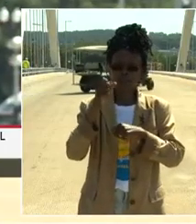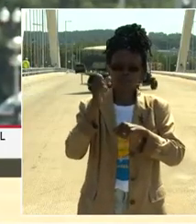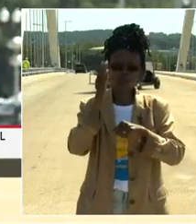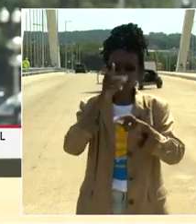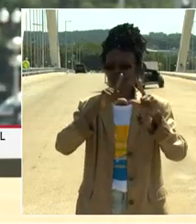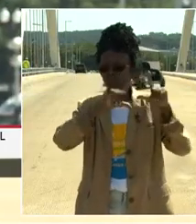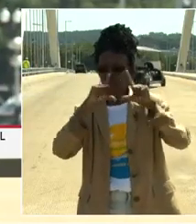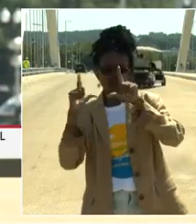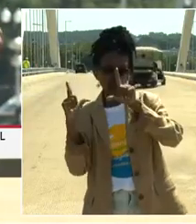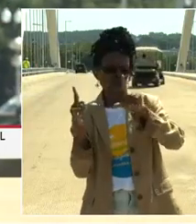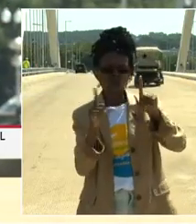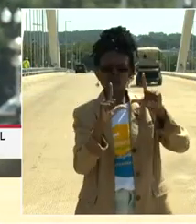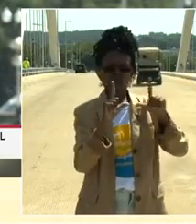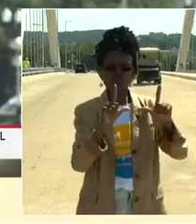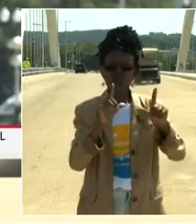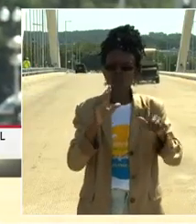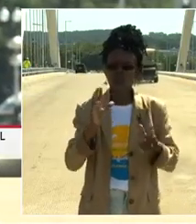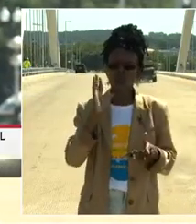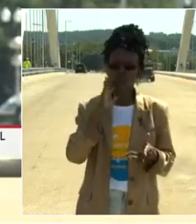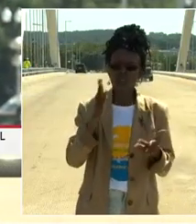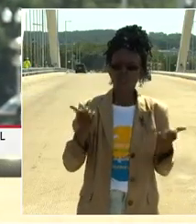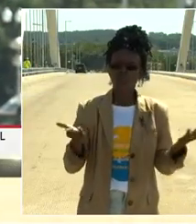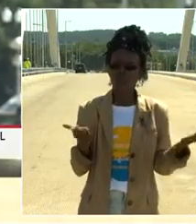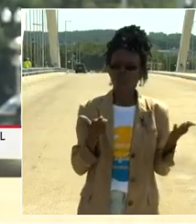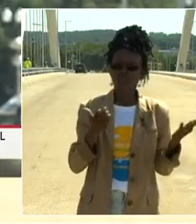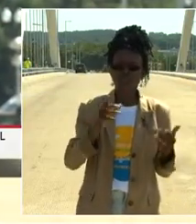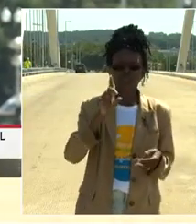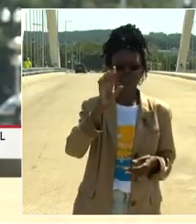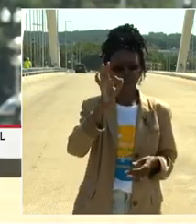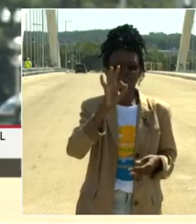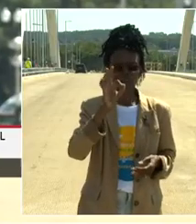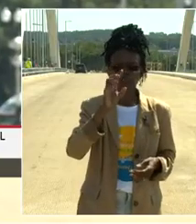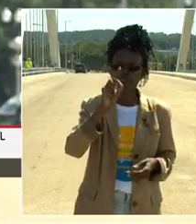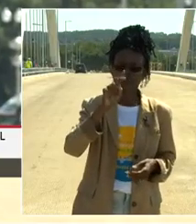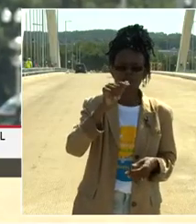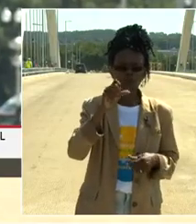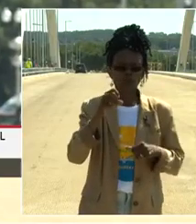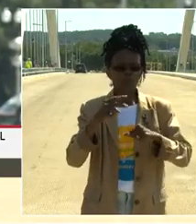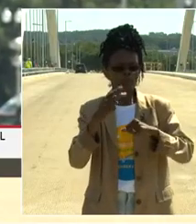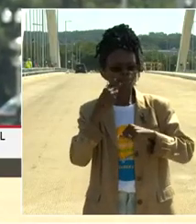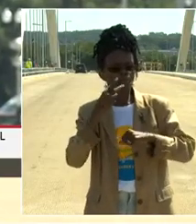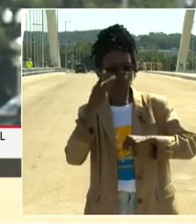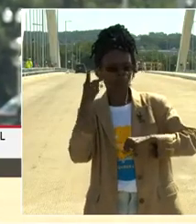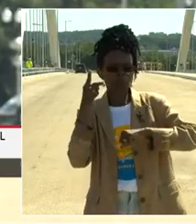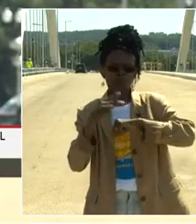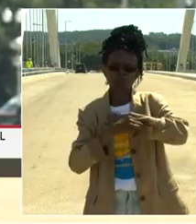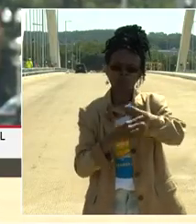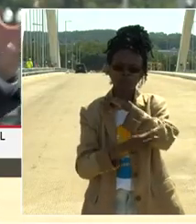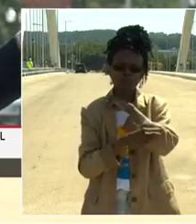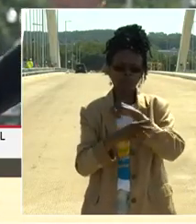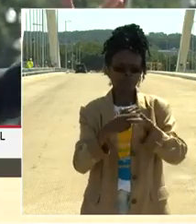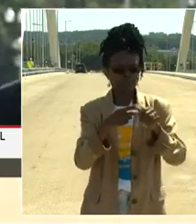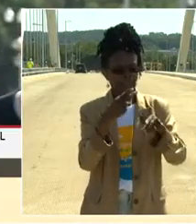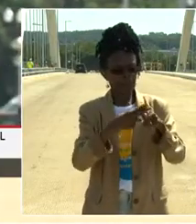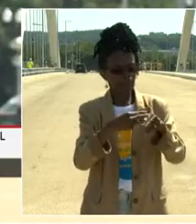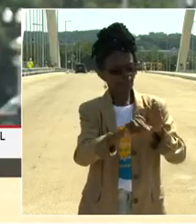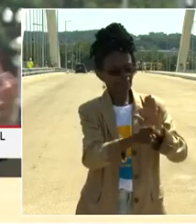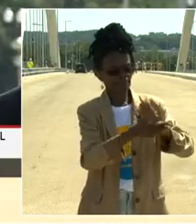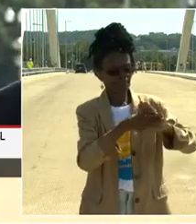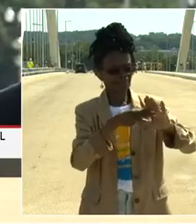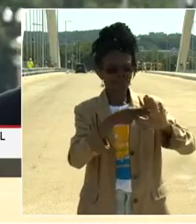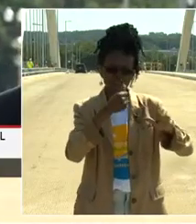will say, here is the Frederick Douglass Memorial Bridge. They will use his name. And we will invoke our